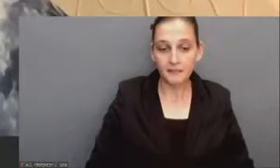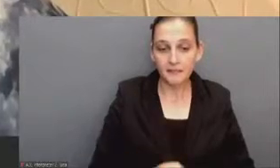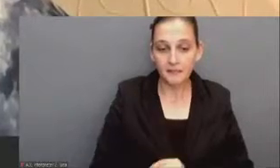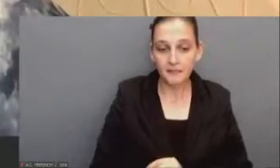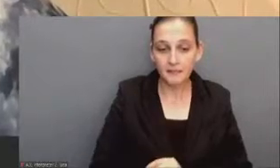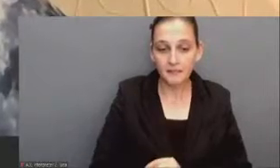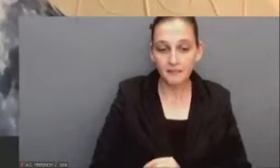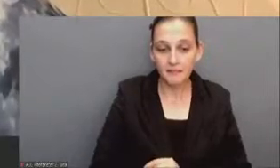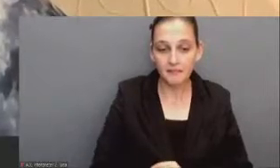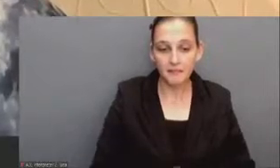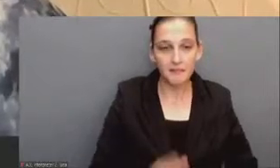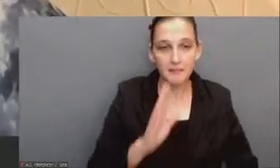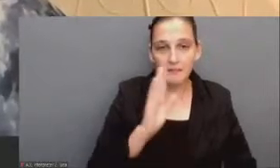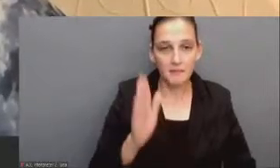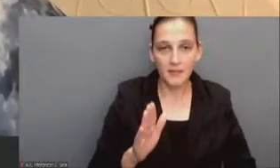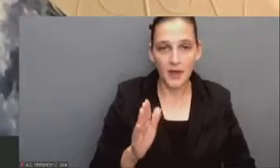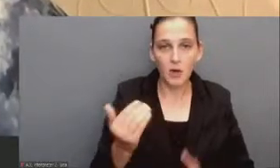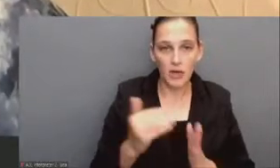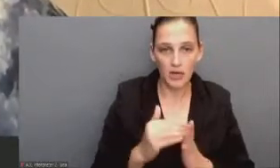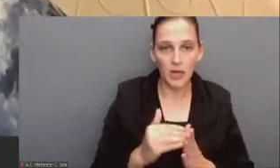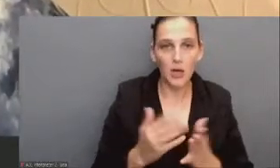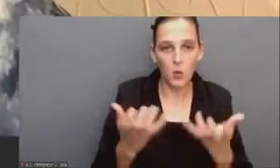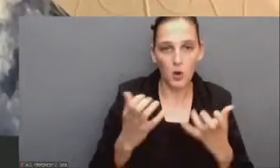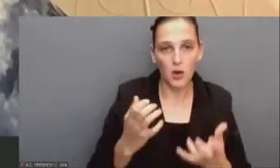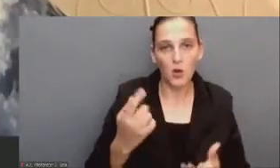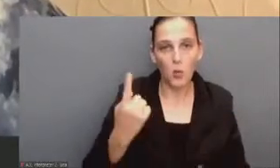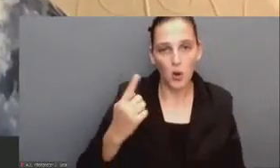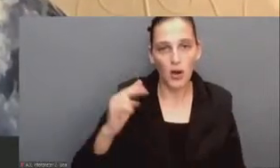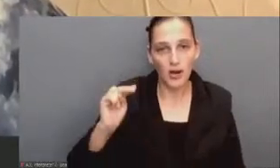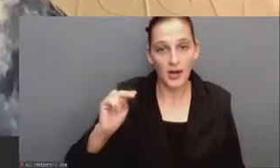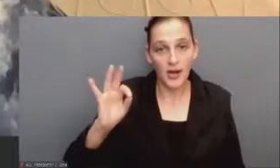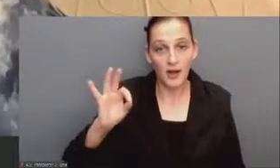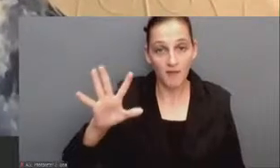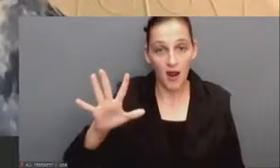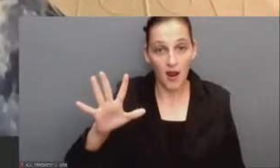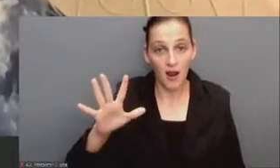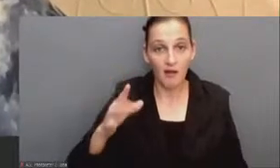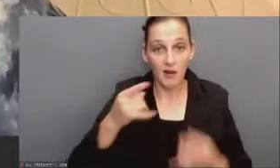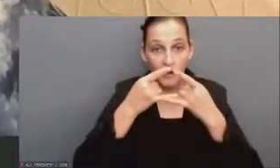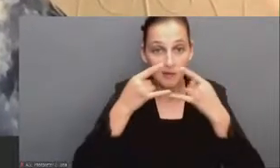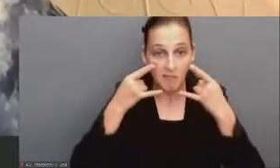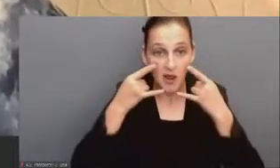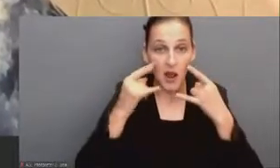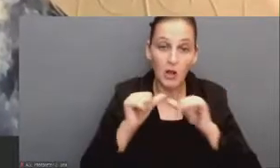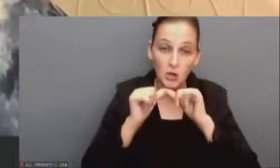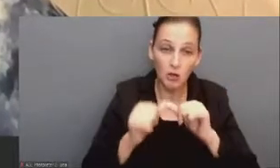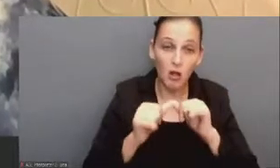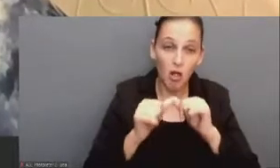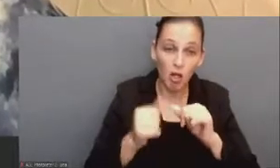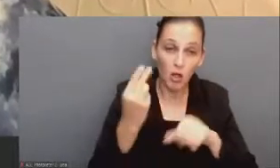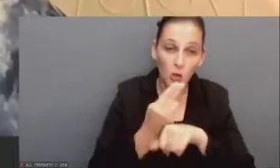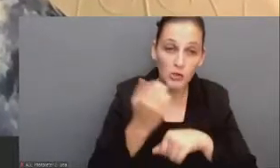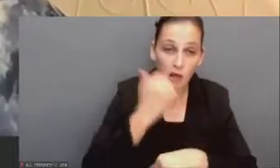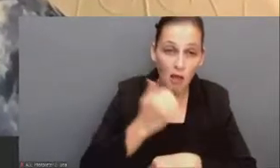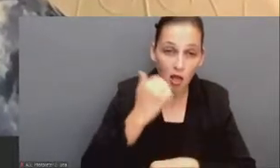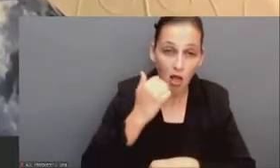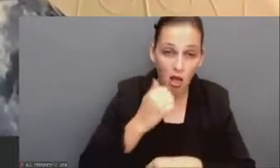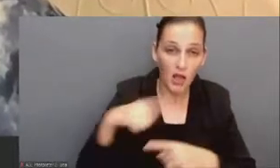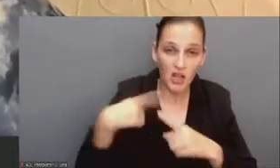have one N95 that I wear till it falls off my face. That's all I